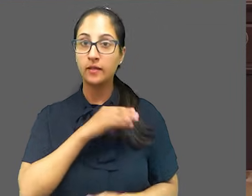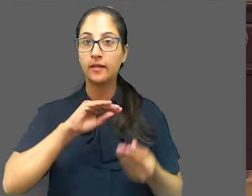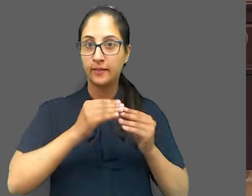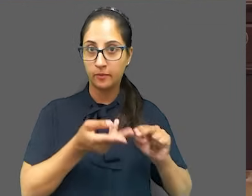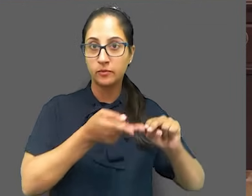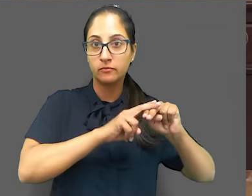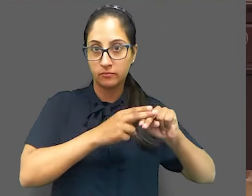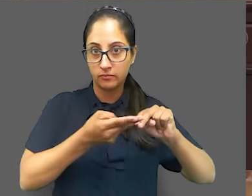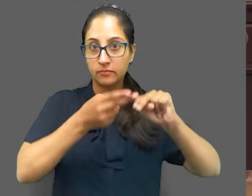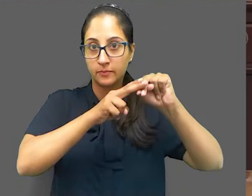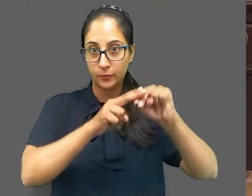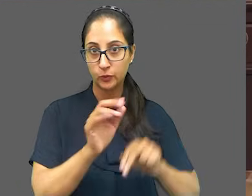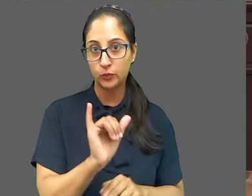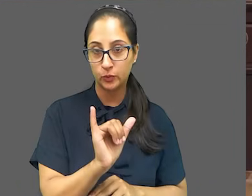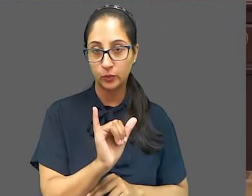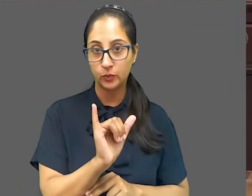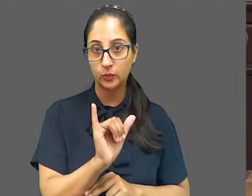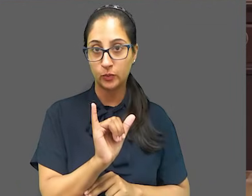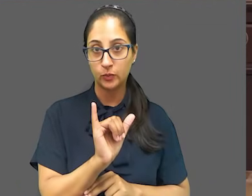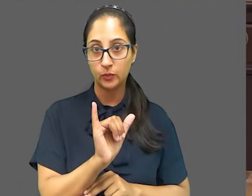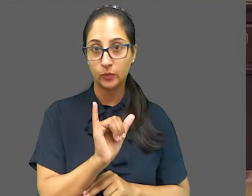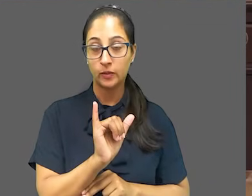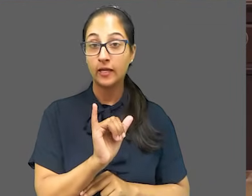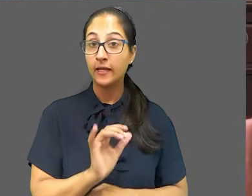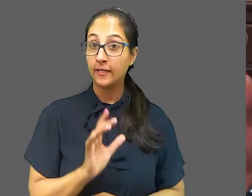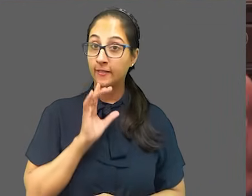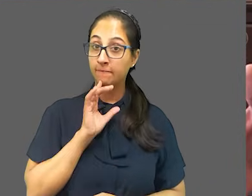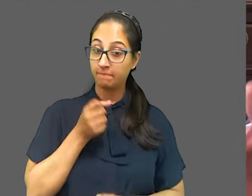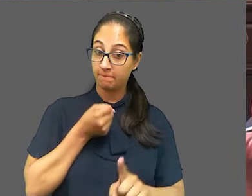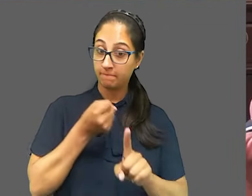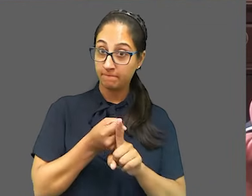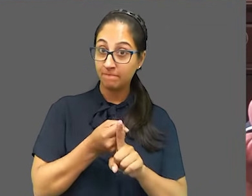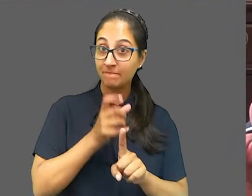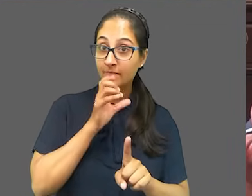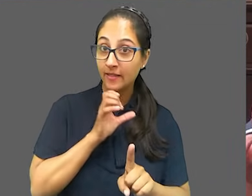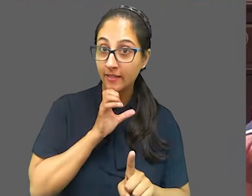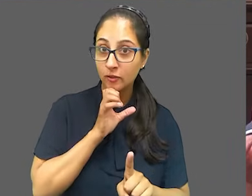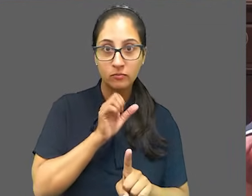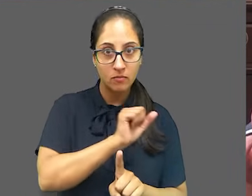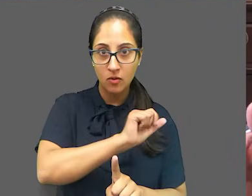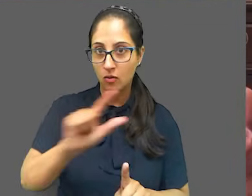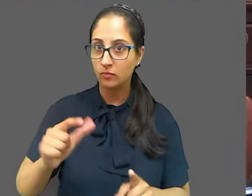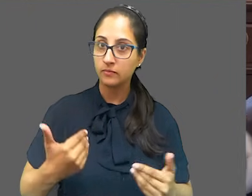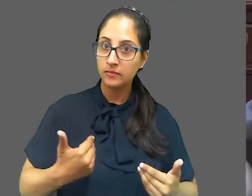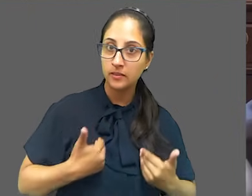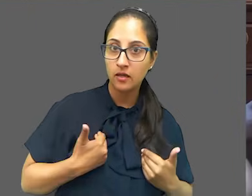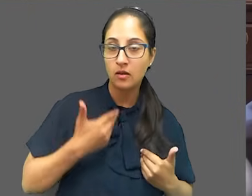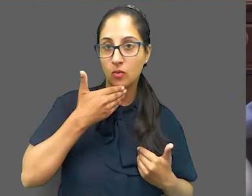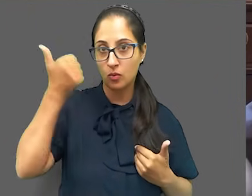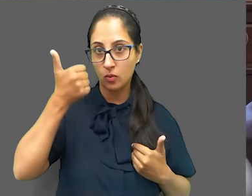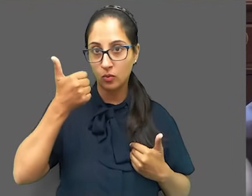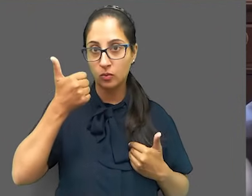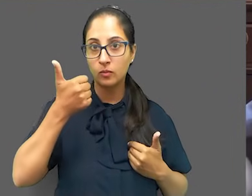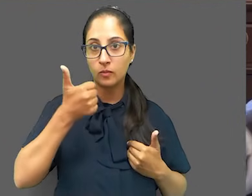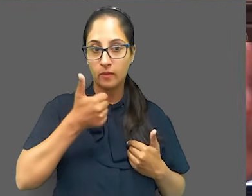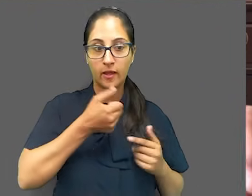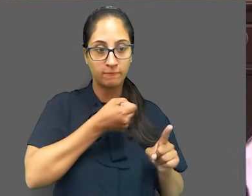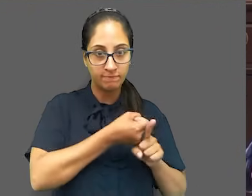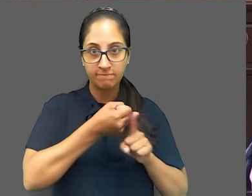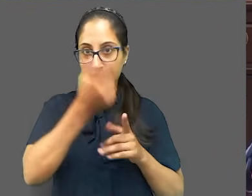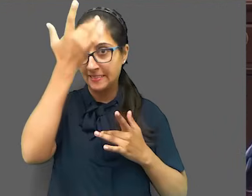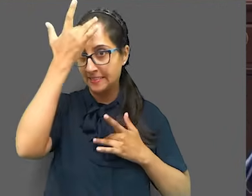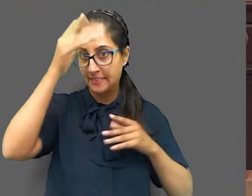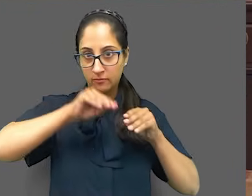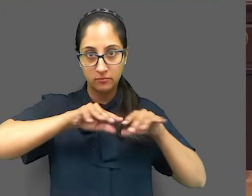And this is occurring across all age groups: young and old. We